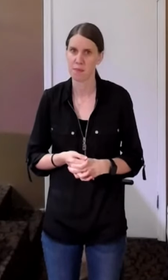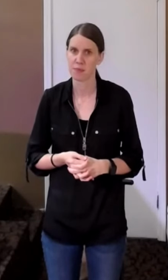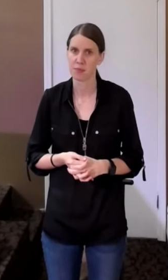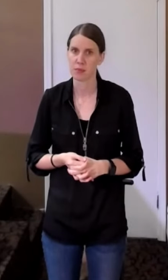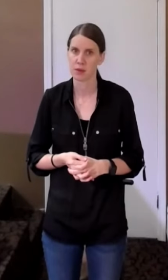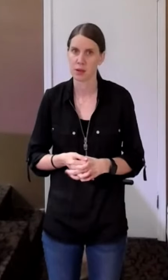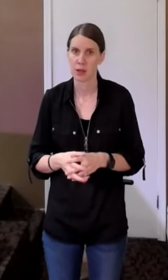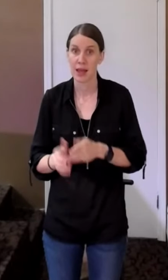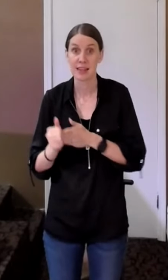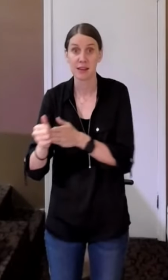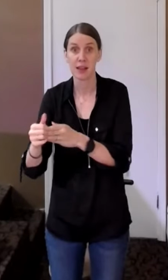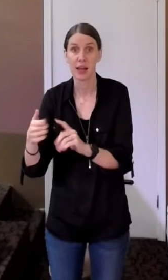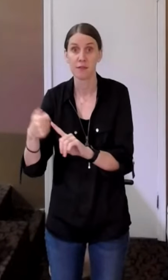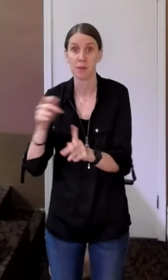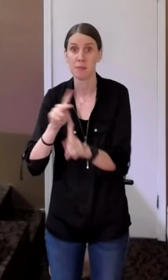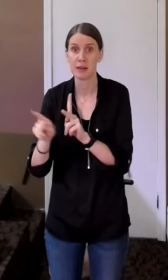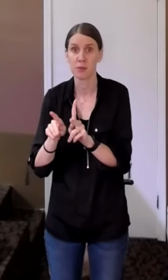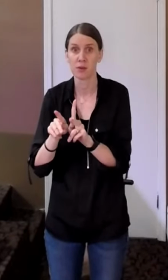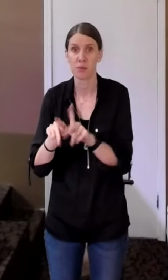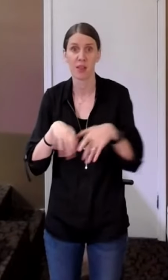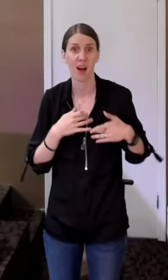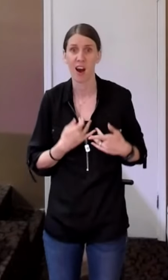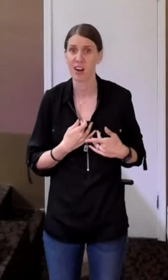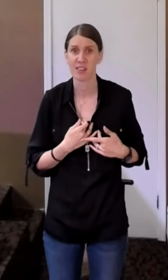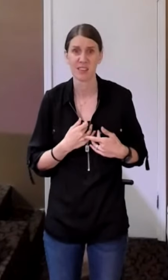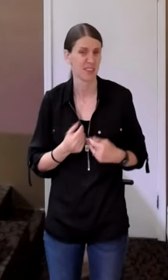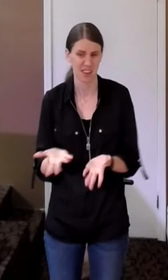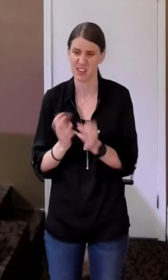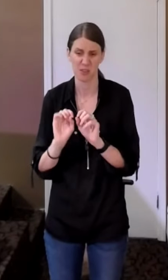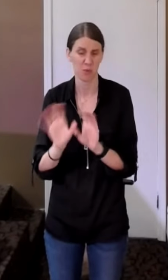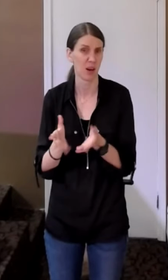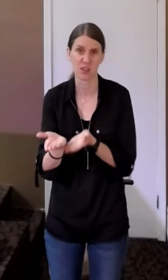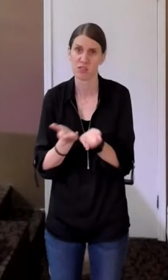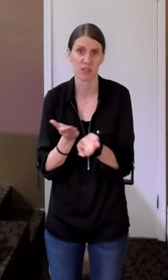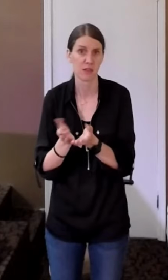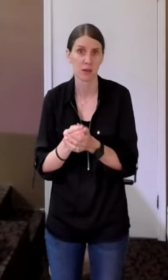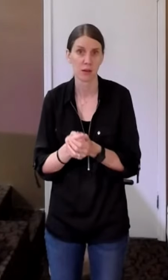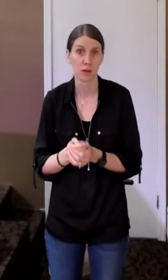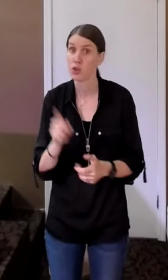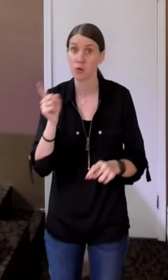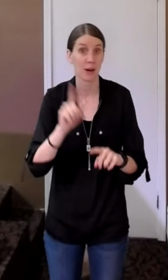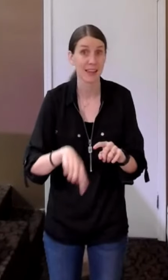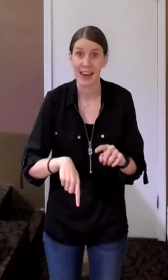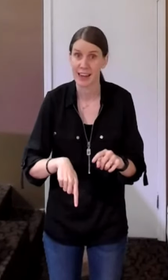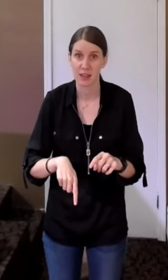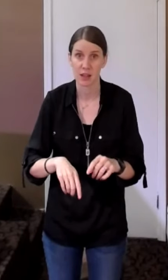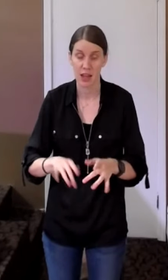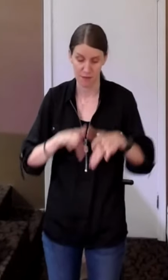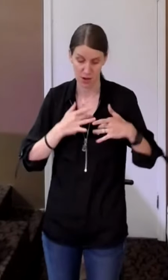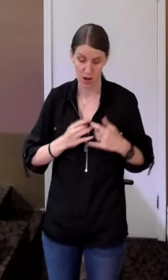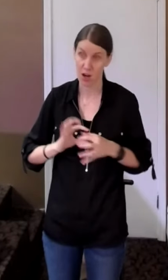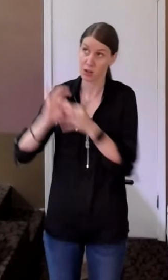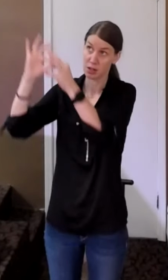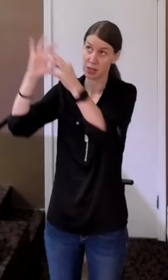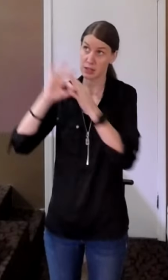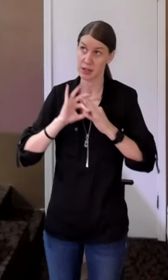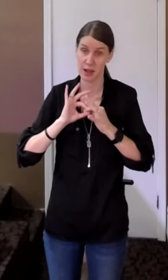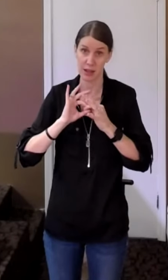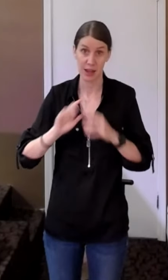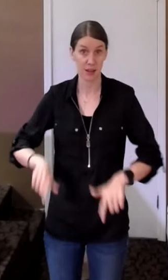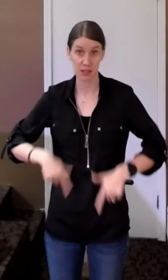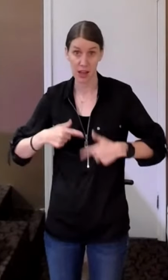Led by people without a servant's heart. You cannot be mimicking the heart of God and the life of